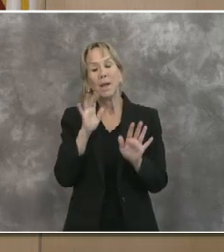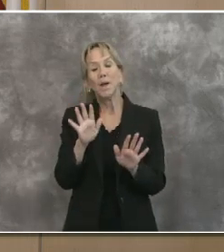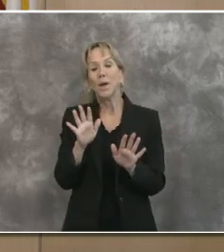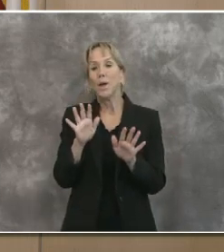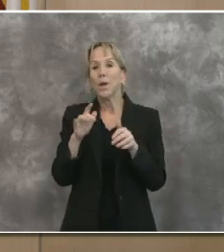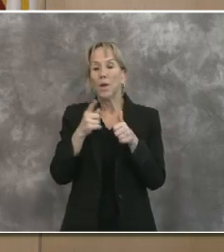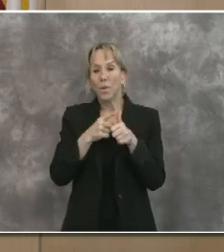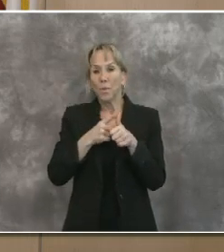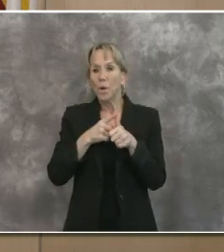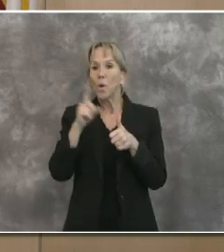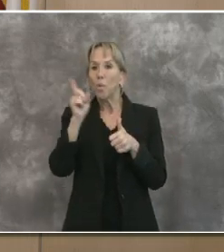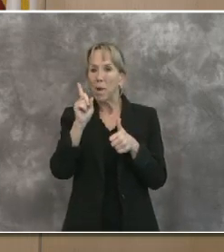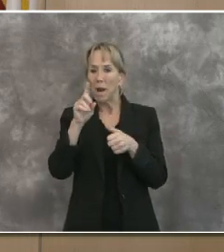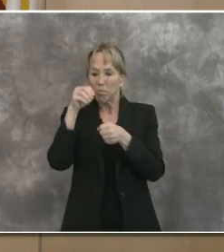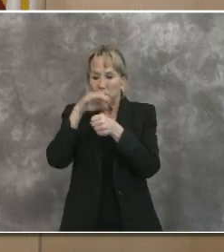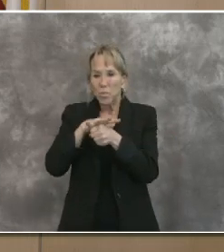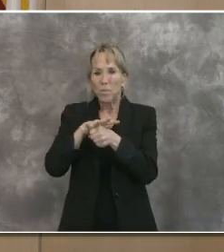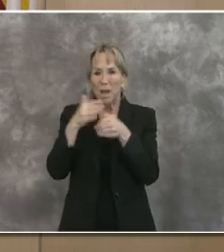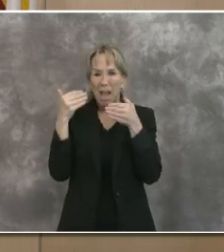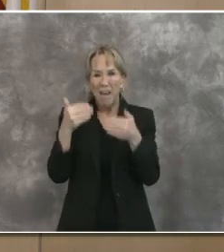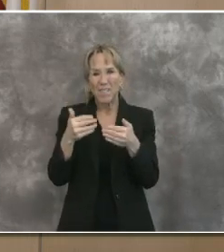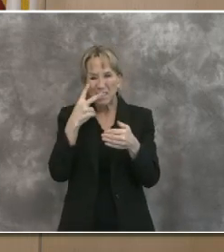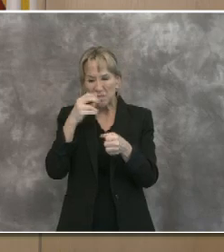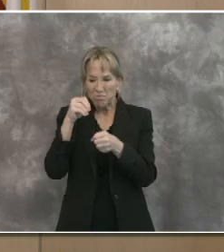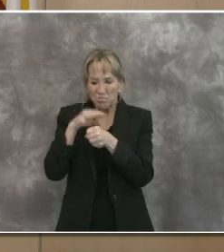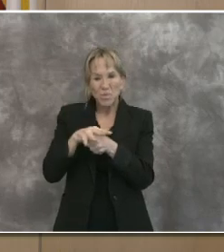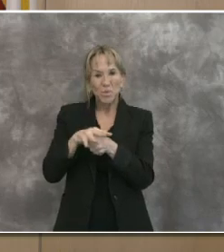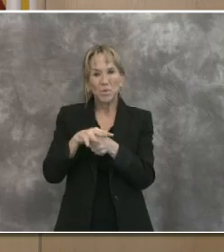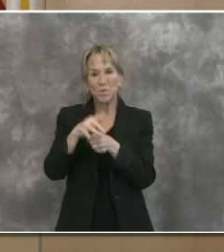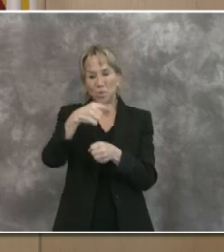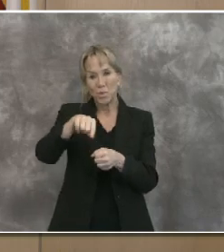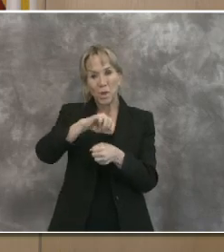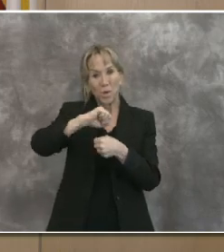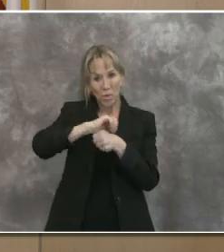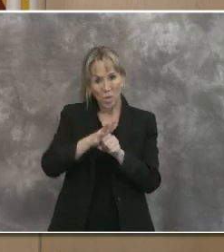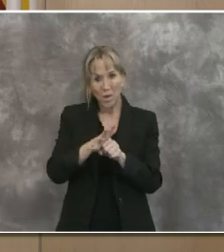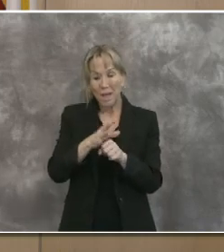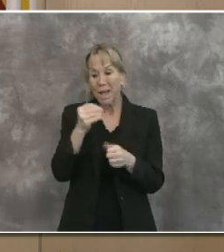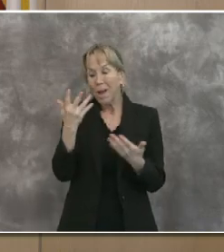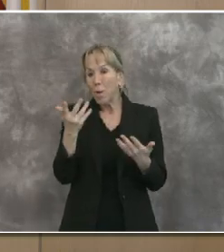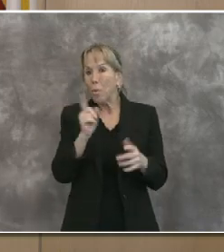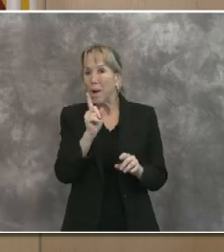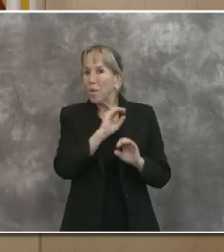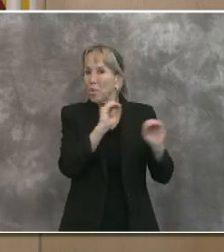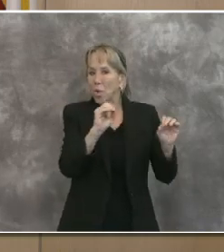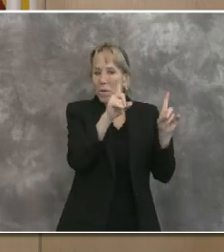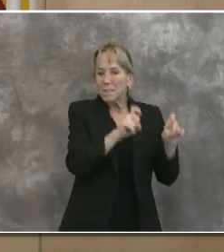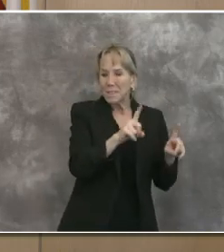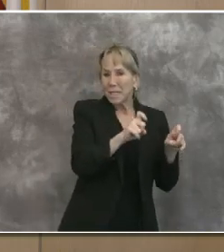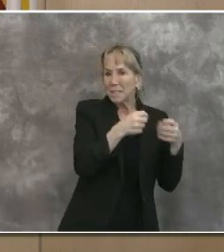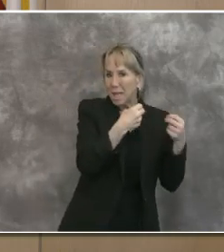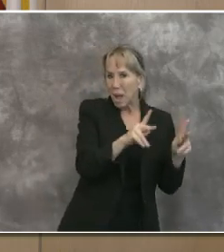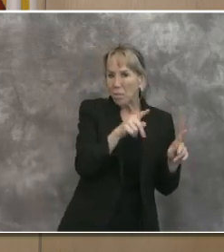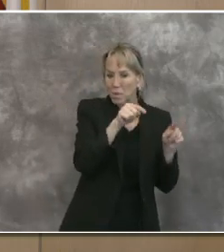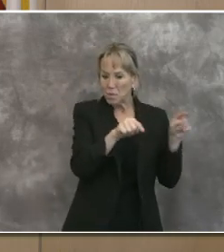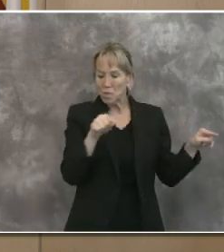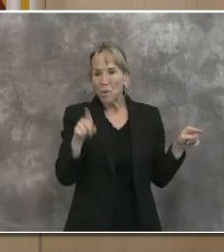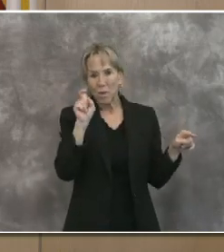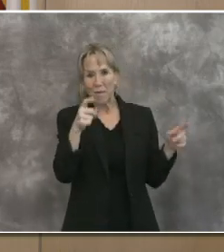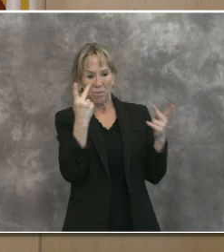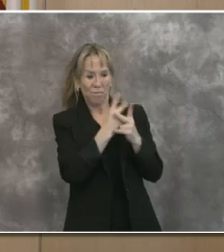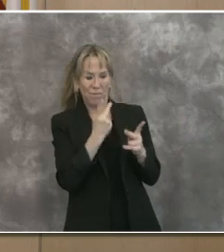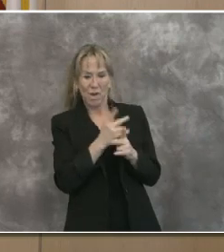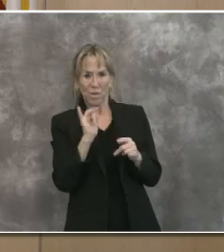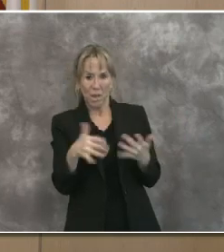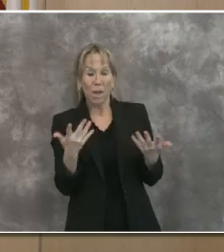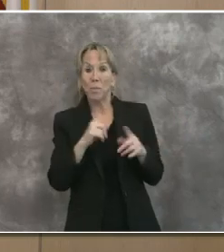one, where our hot spots are, and also where there are no testing opportunities. And so we are doing all that we can